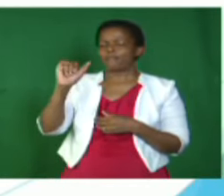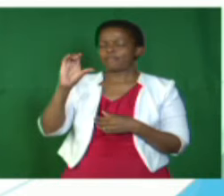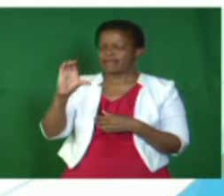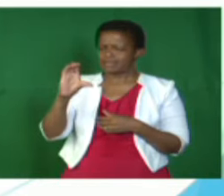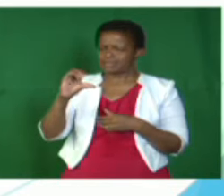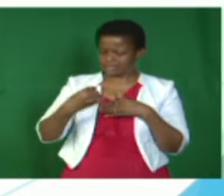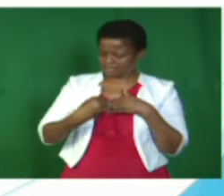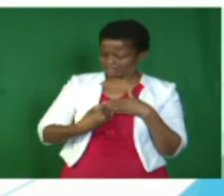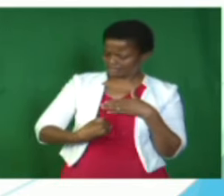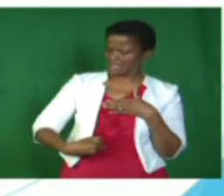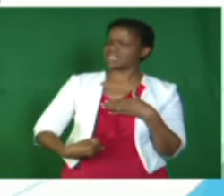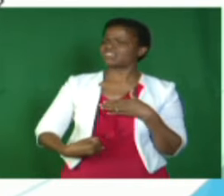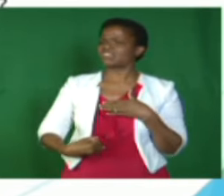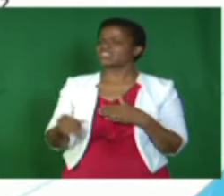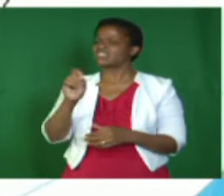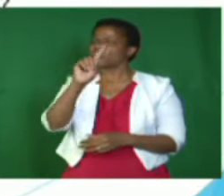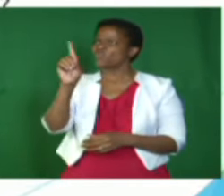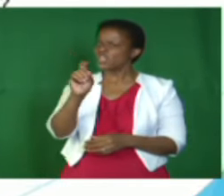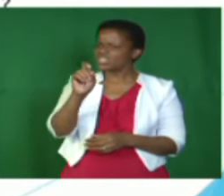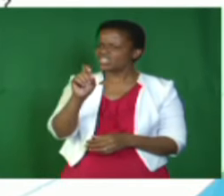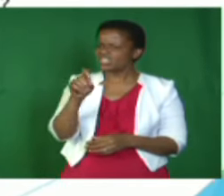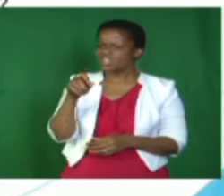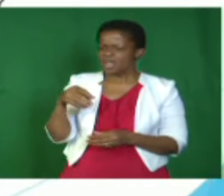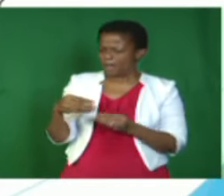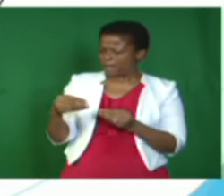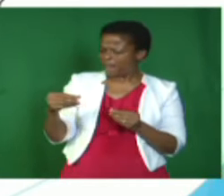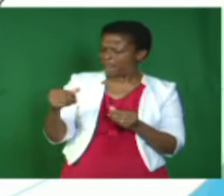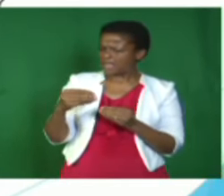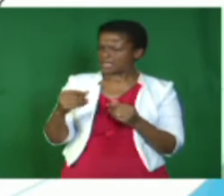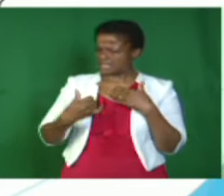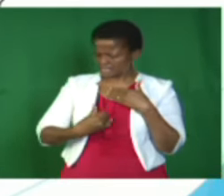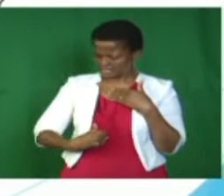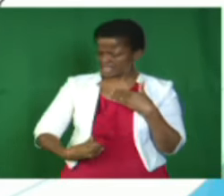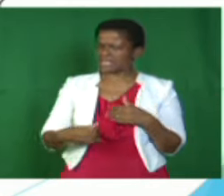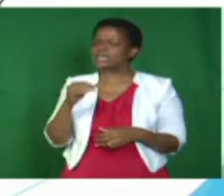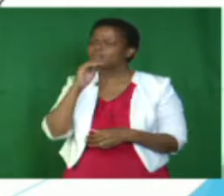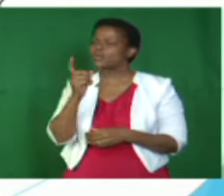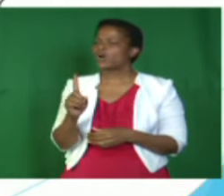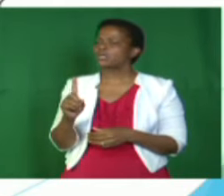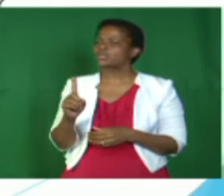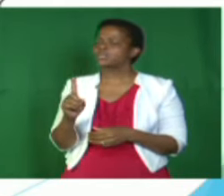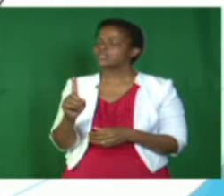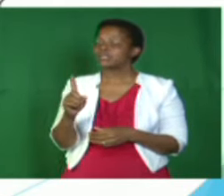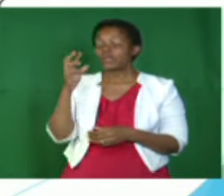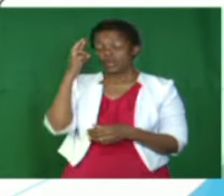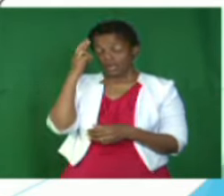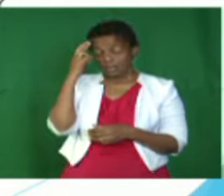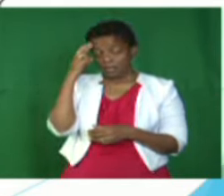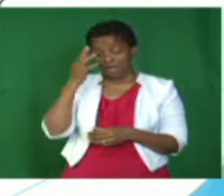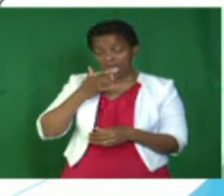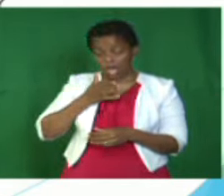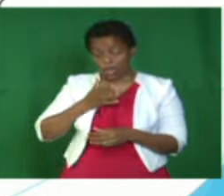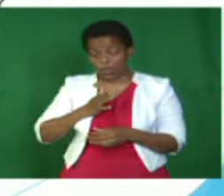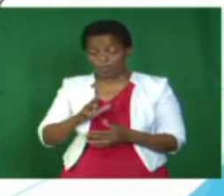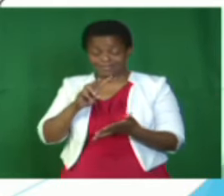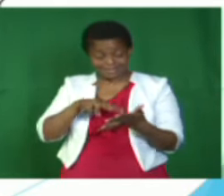What is plastic surgery? Like I said, when you recall, you are going to visit the text and you are going to take